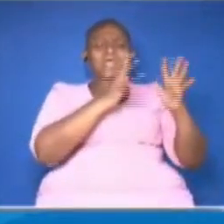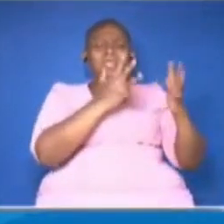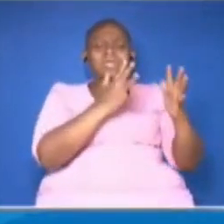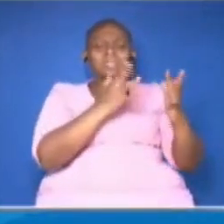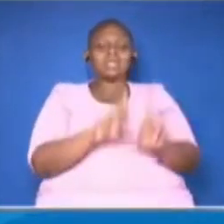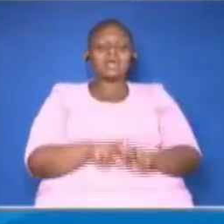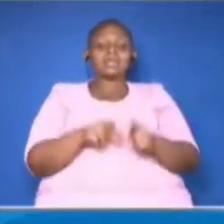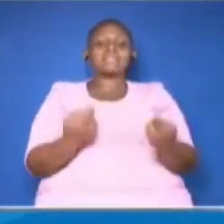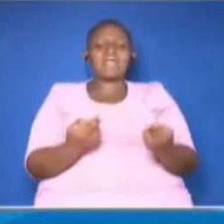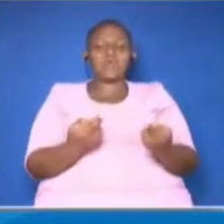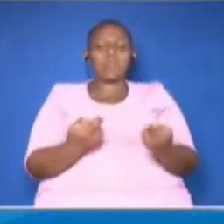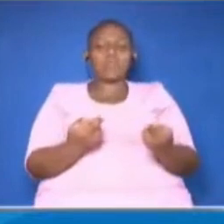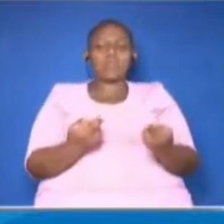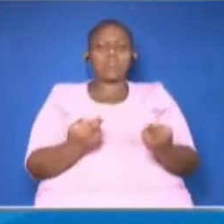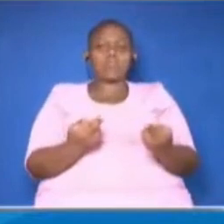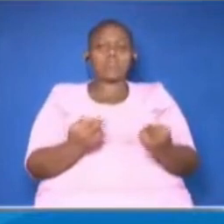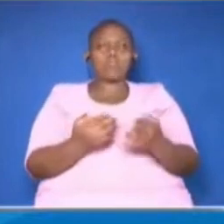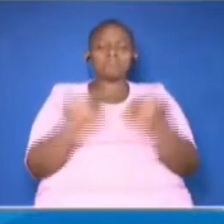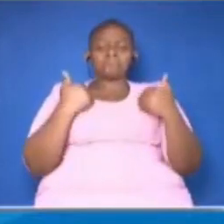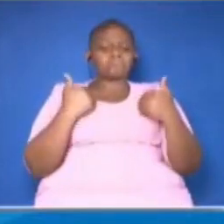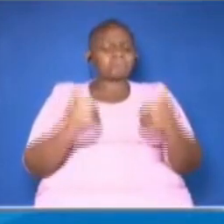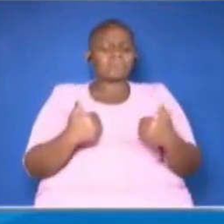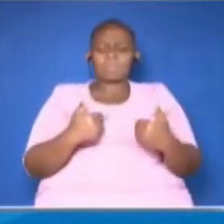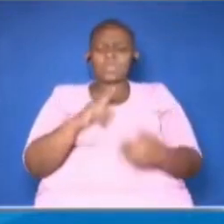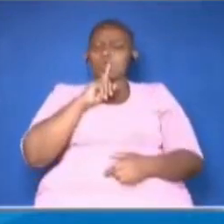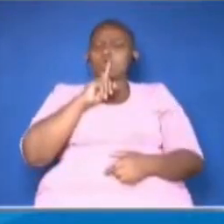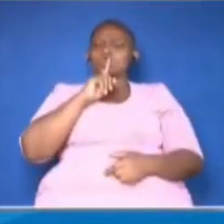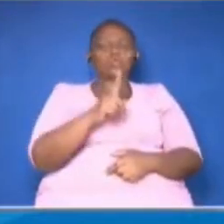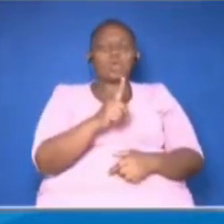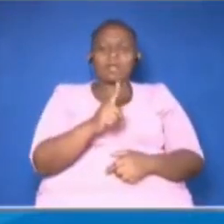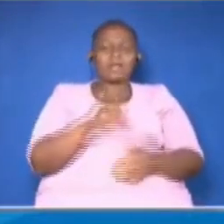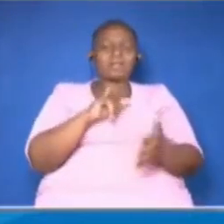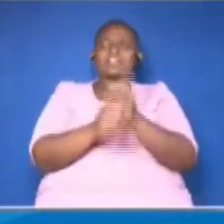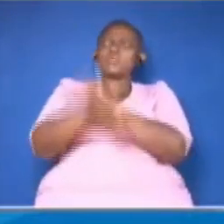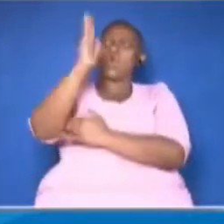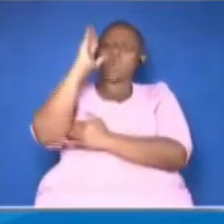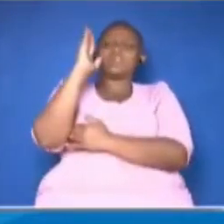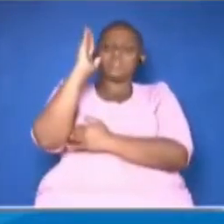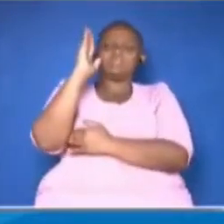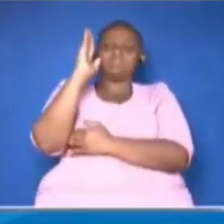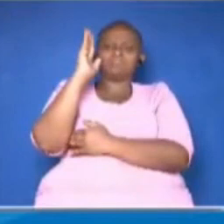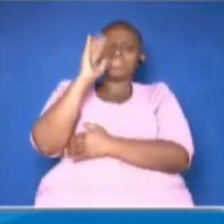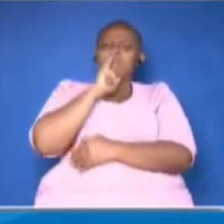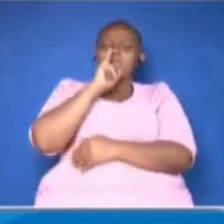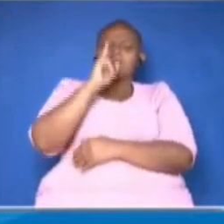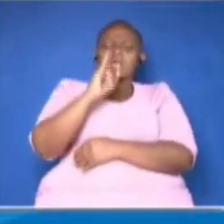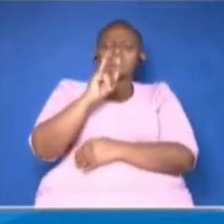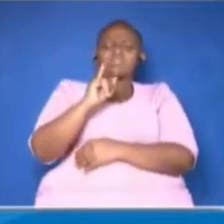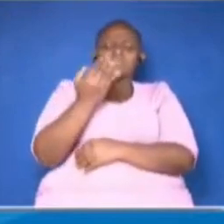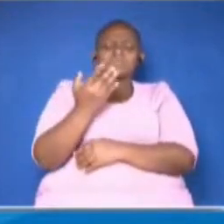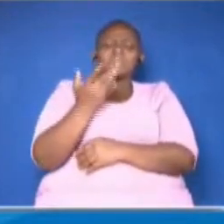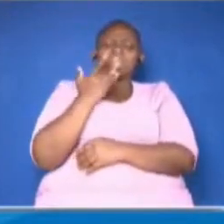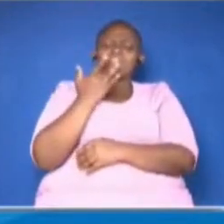of revival, I am certain that God is going to favor this